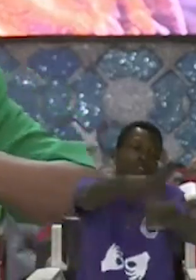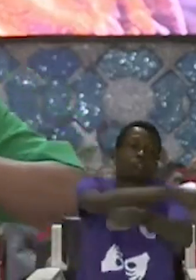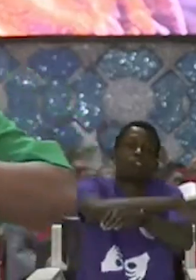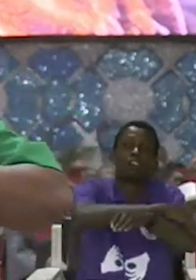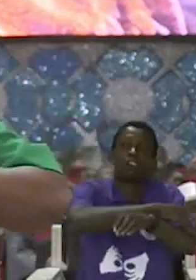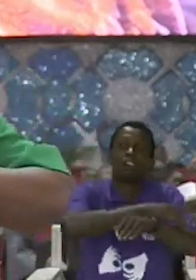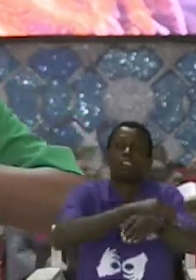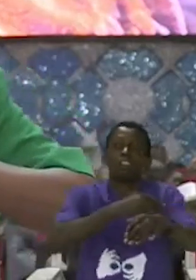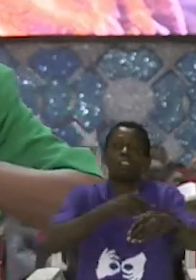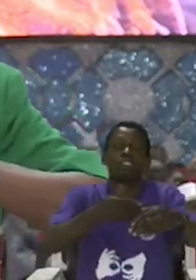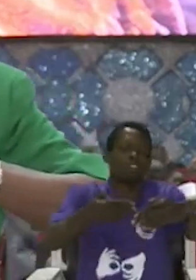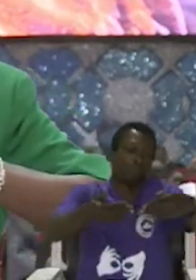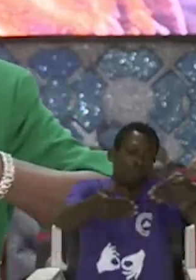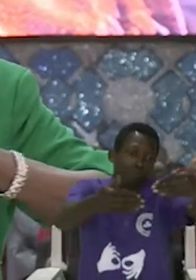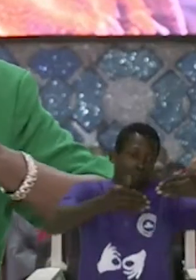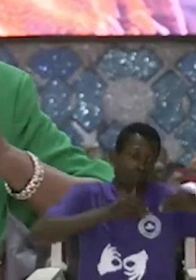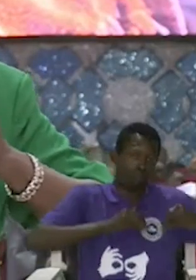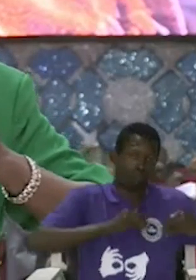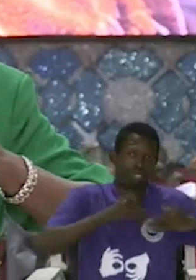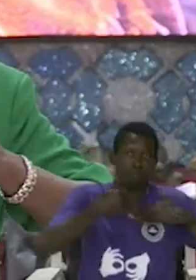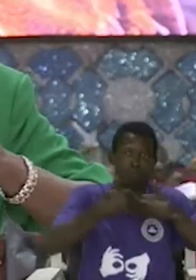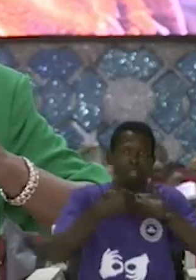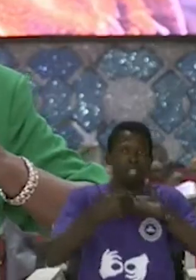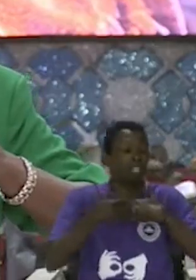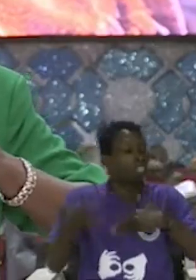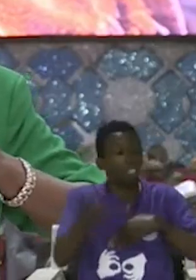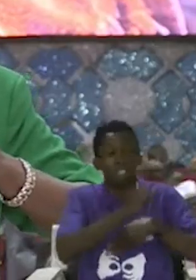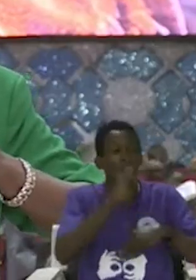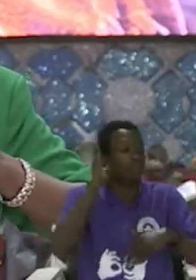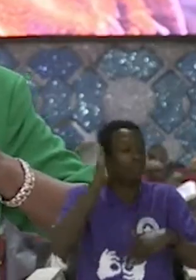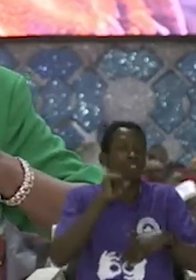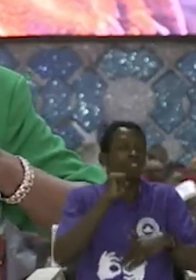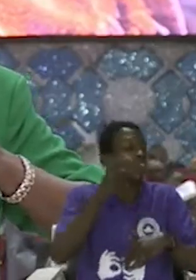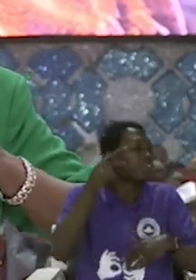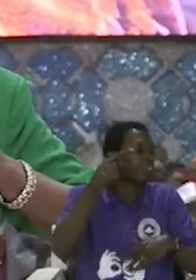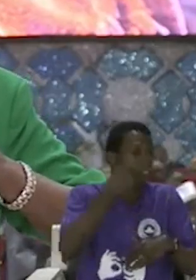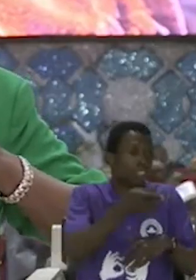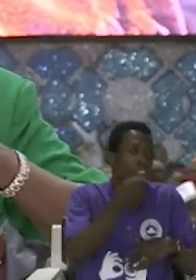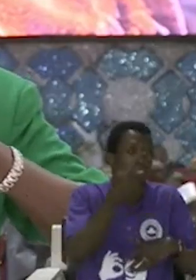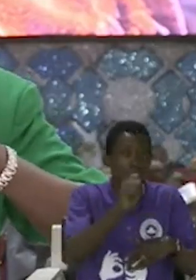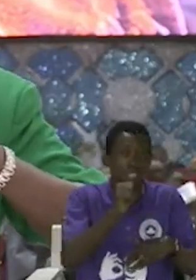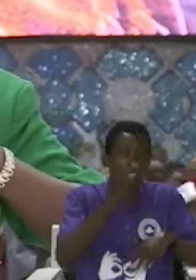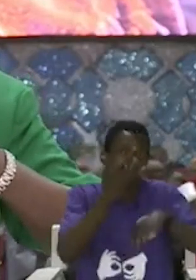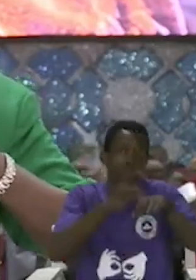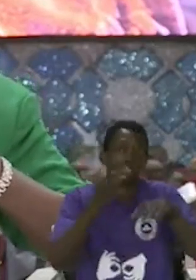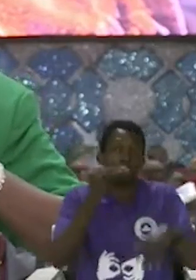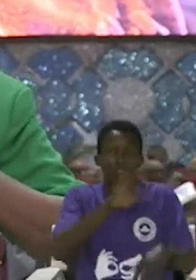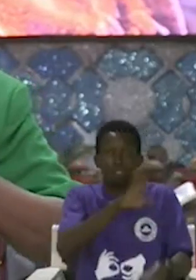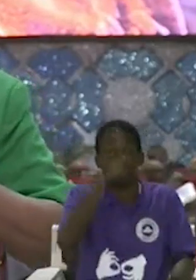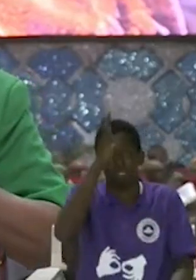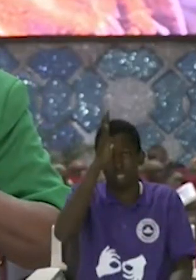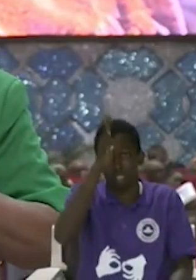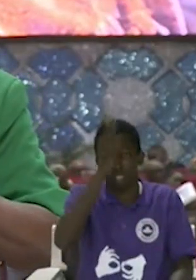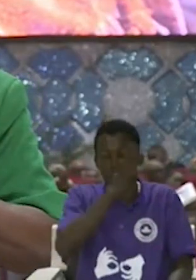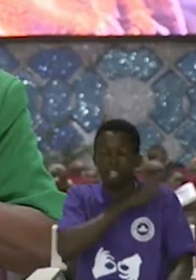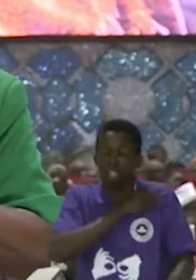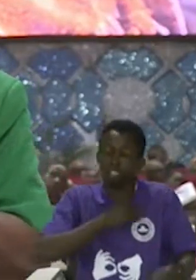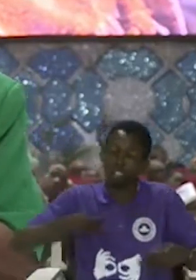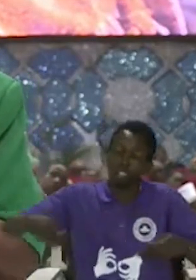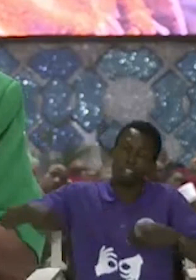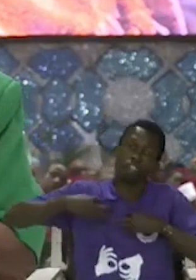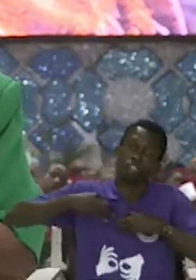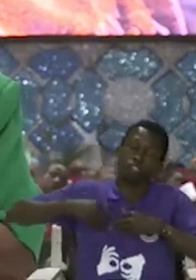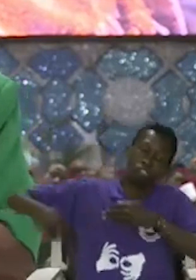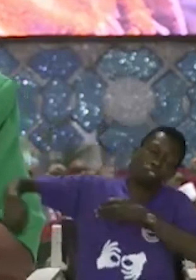backwards so that they won't see the nakedness of their father, and covered Papa with